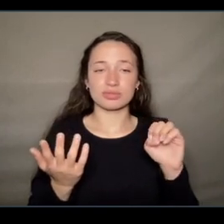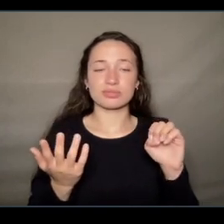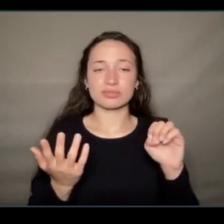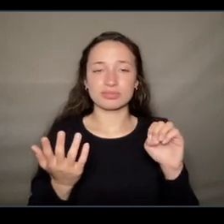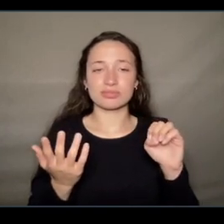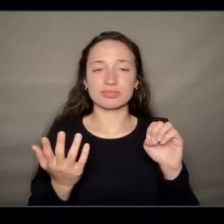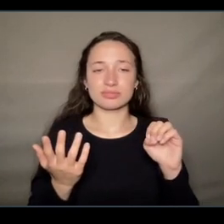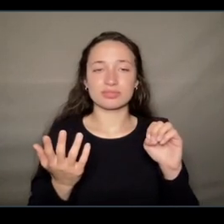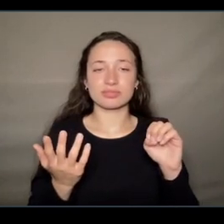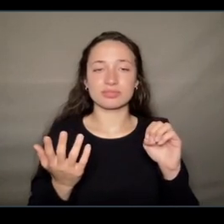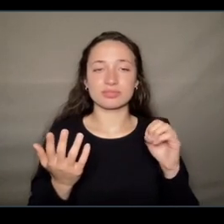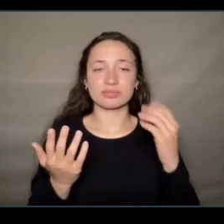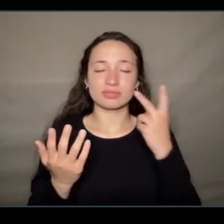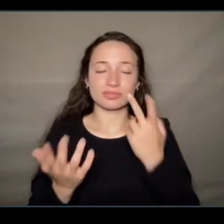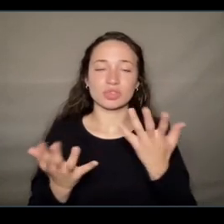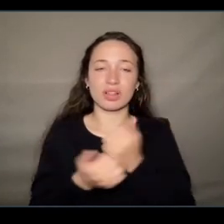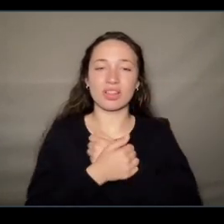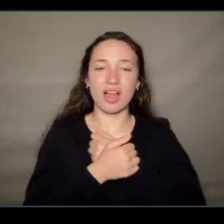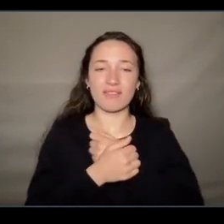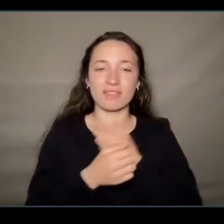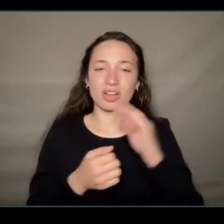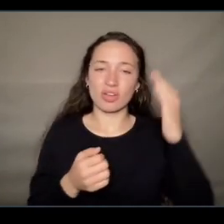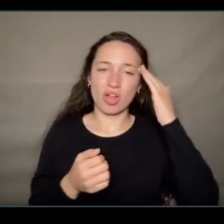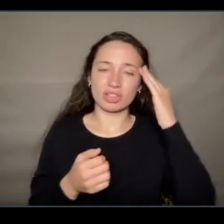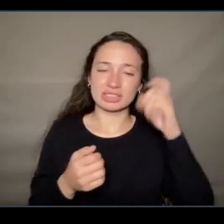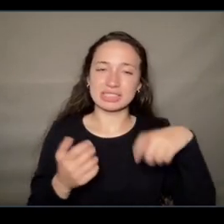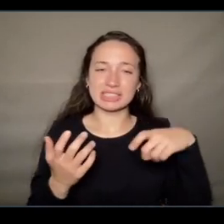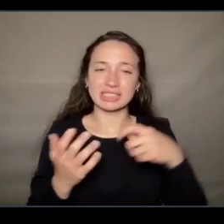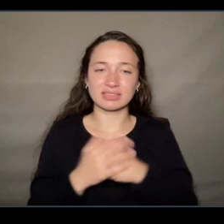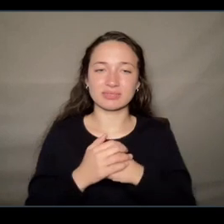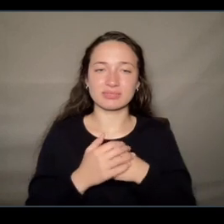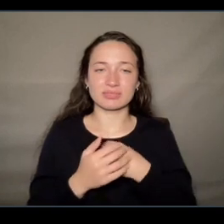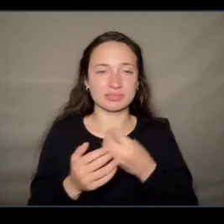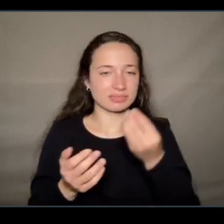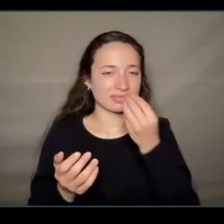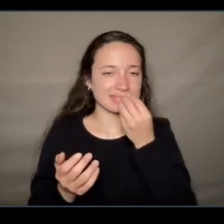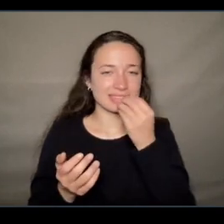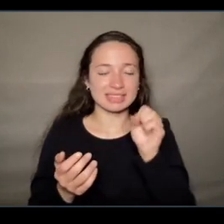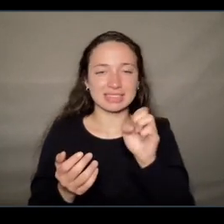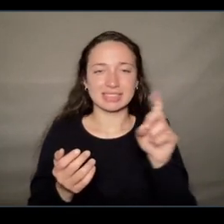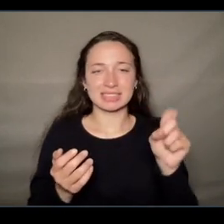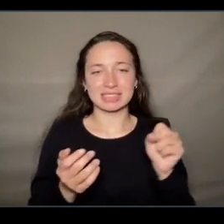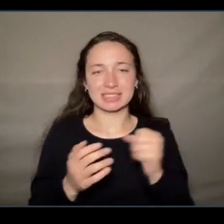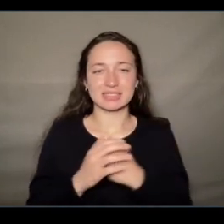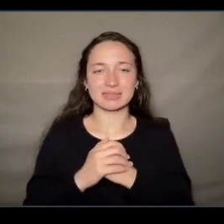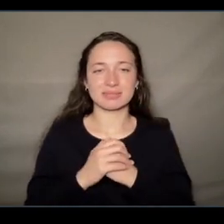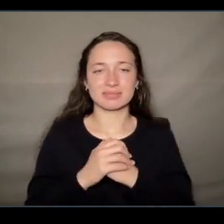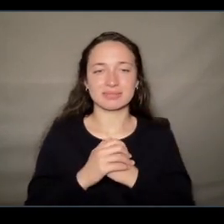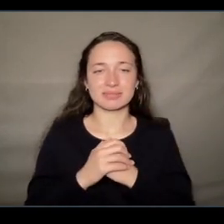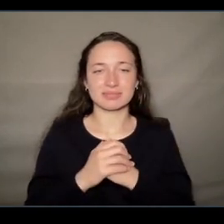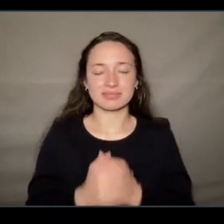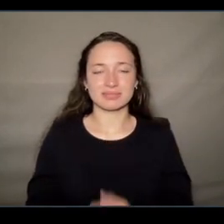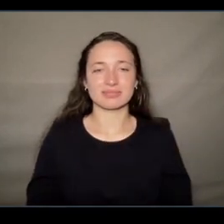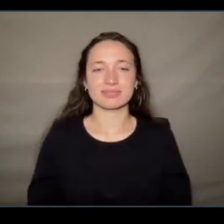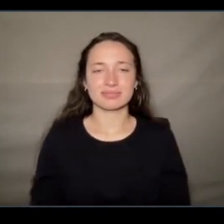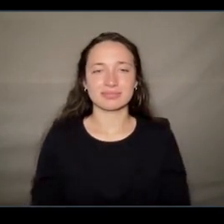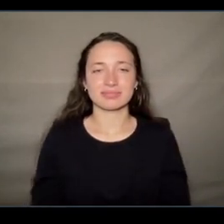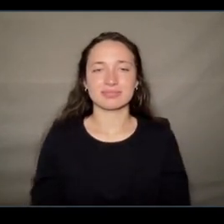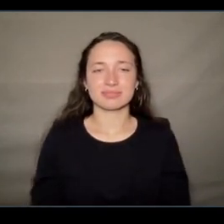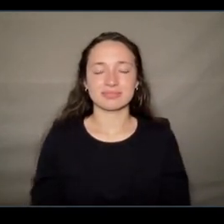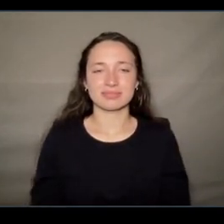core and what the love of knowledge needs. I eat the seeds.